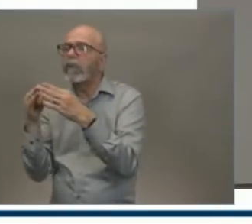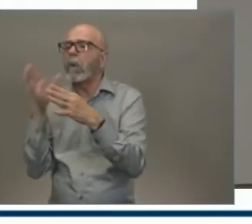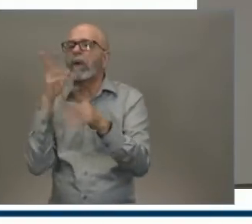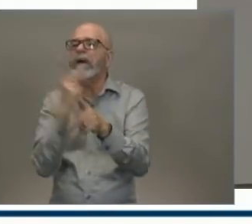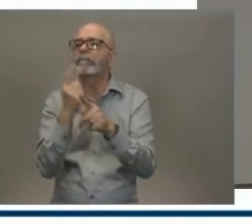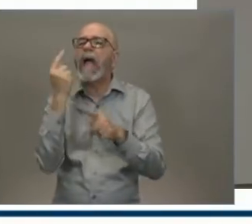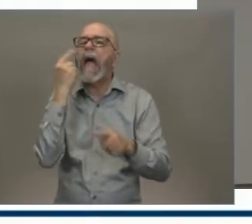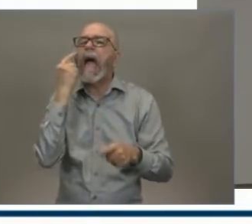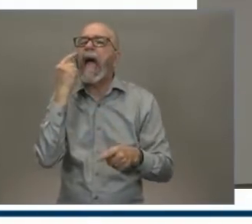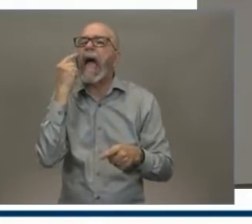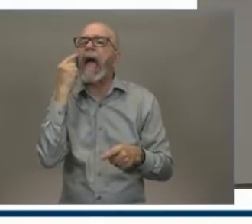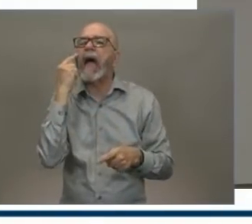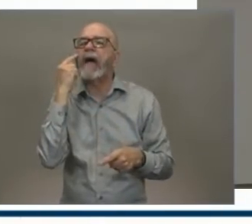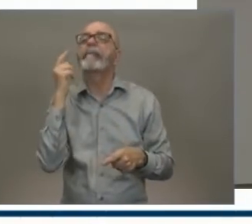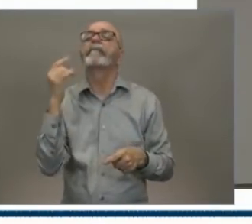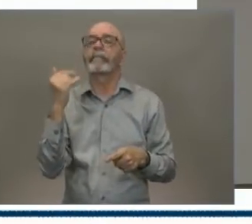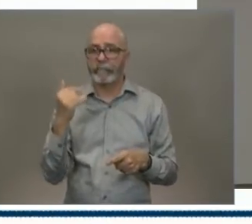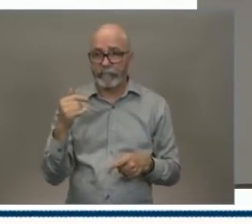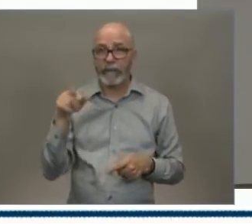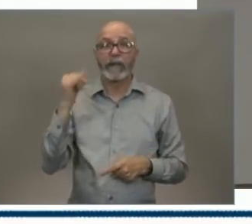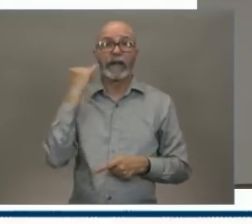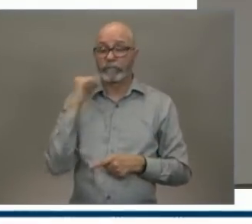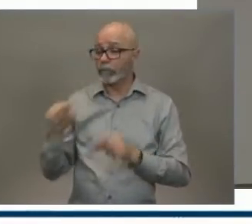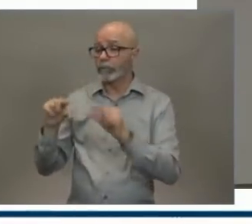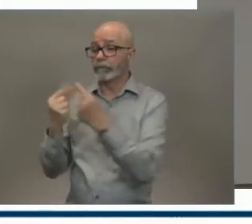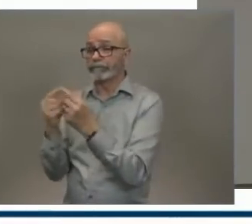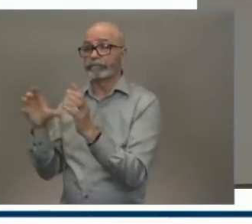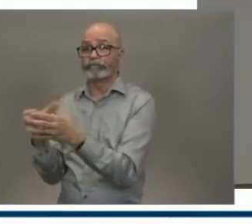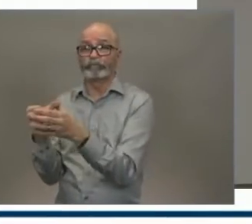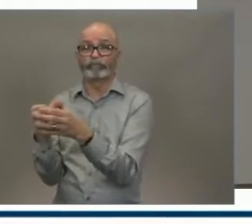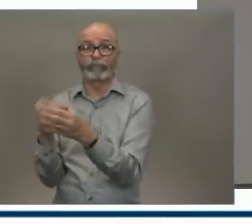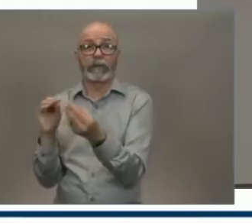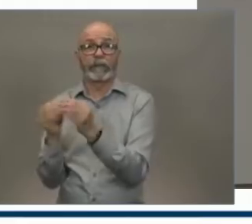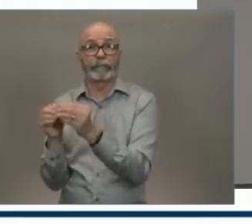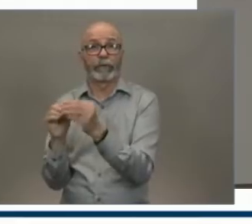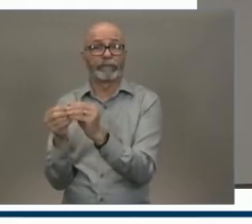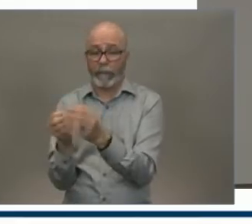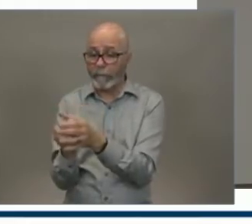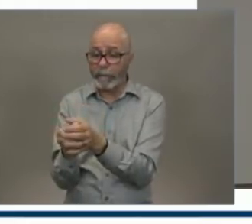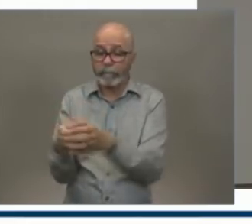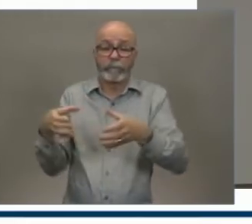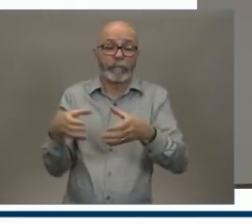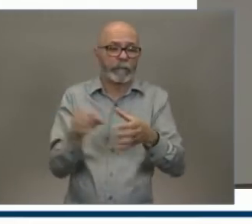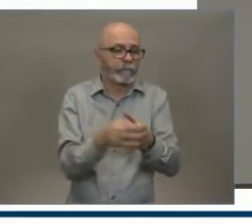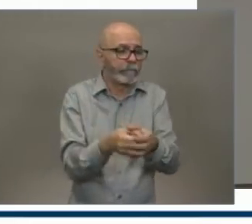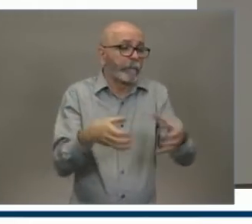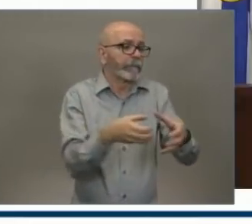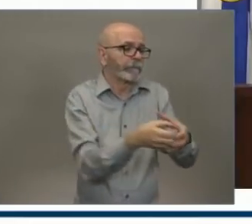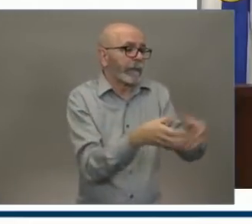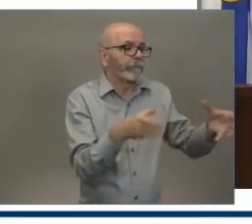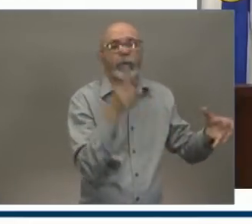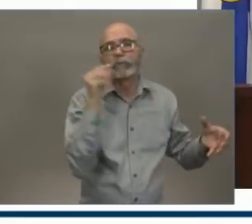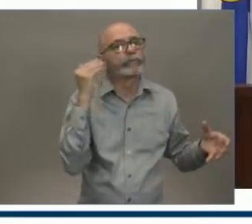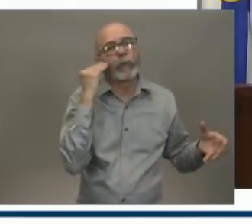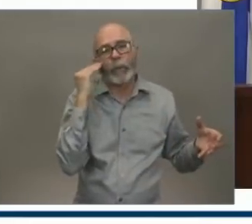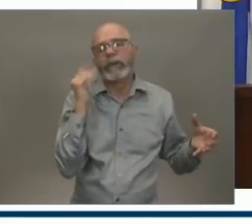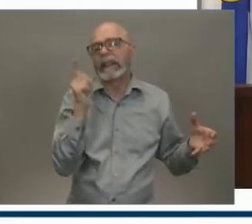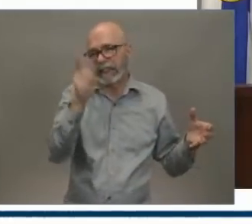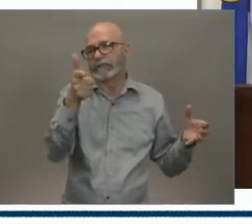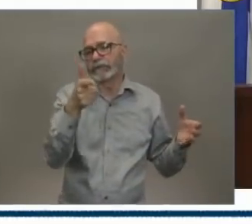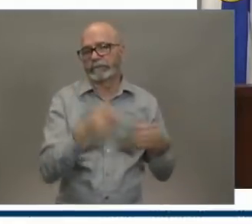up gatherings, the numbers for those types of activities will also be able to be increased. Go ahead, Maurice, with your